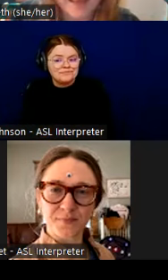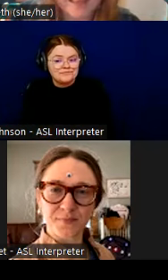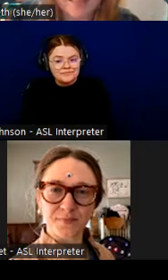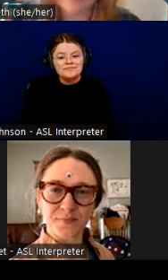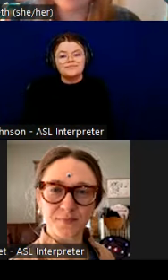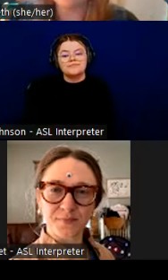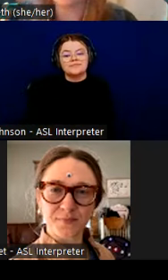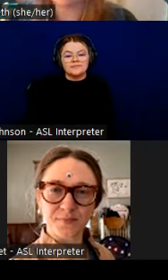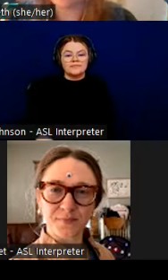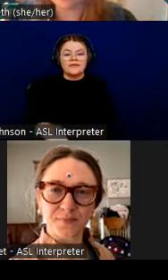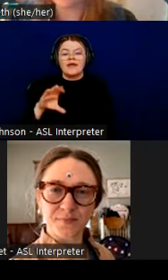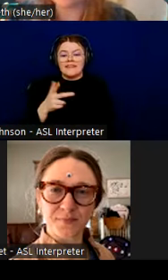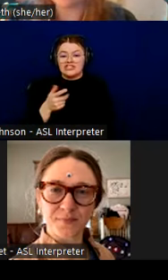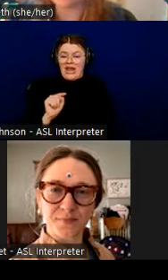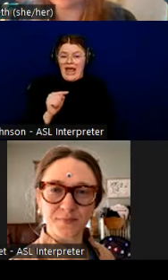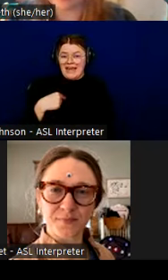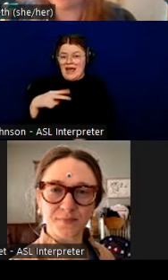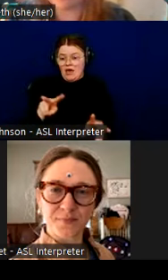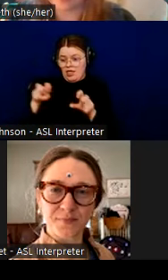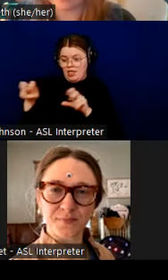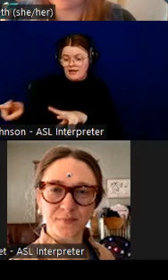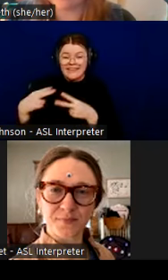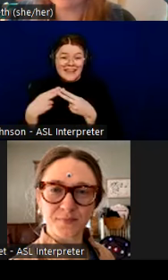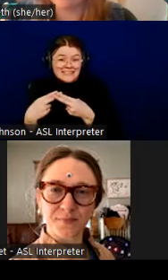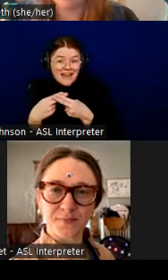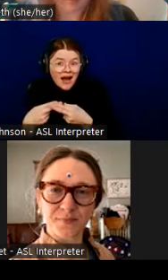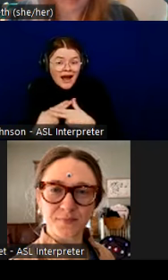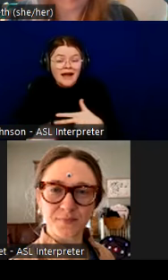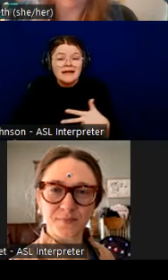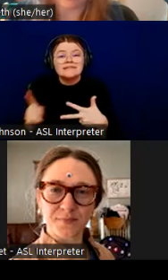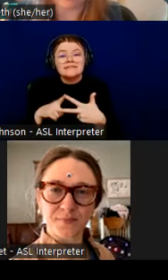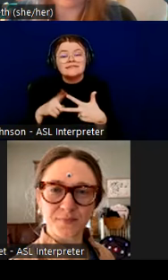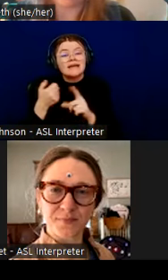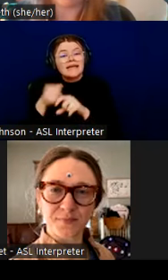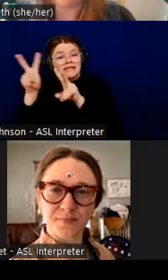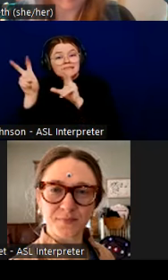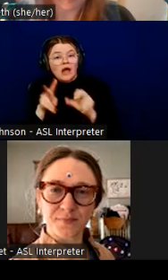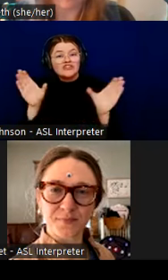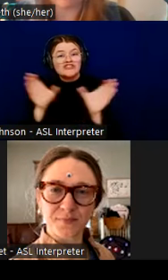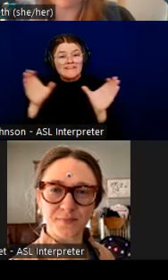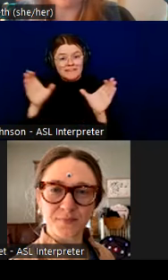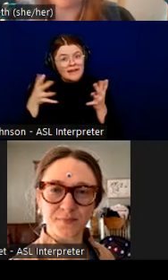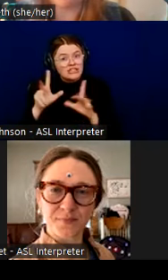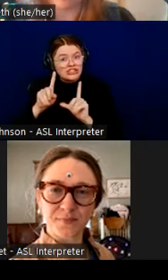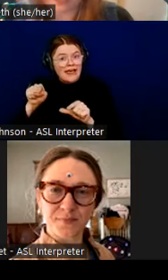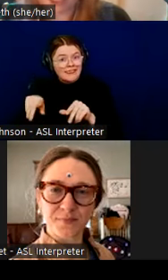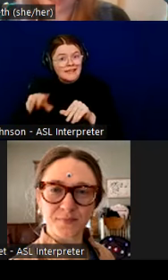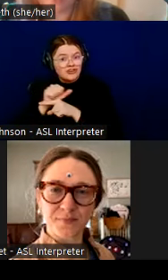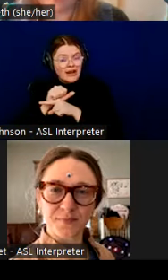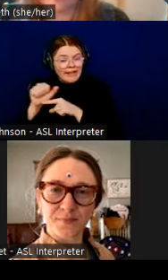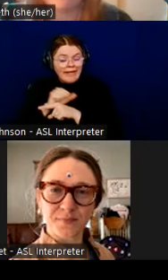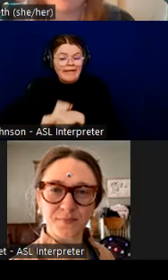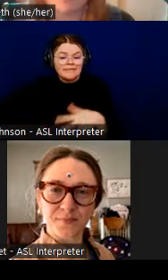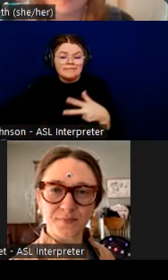the slides, links to download the certificate of attendance, and links to